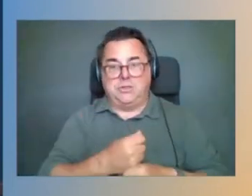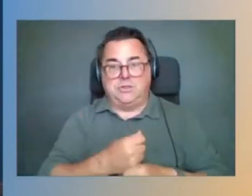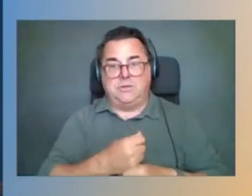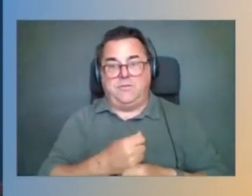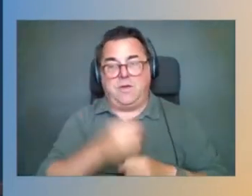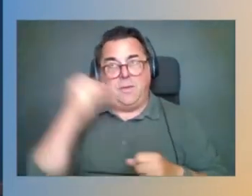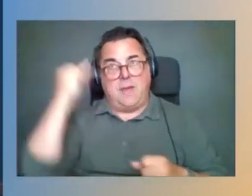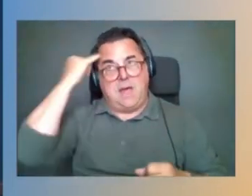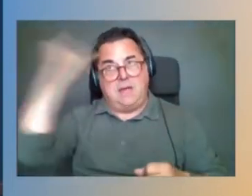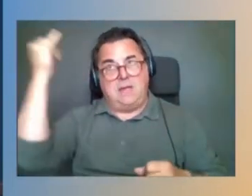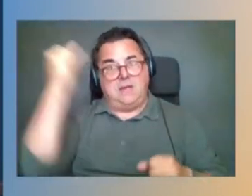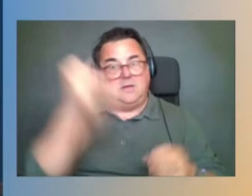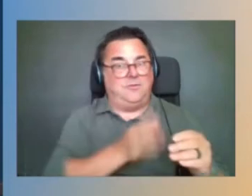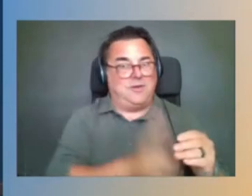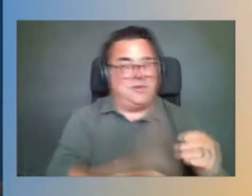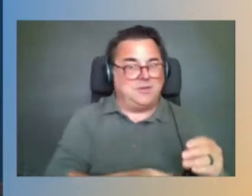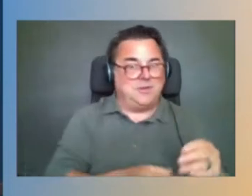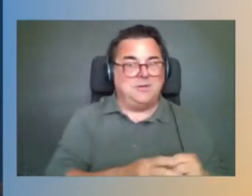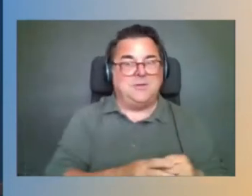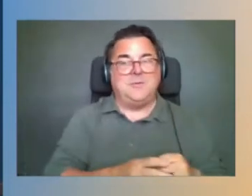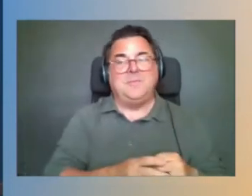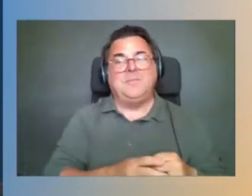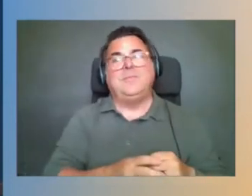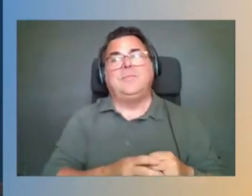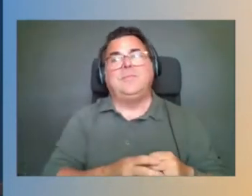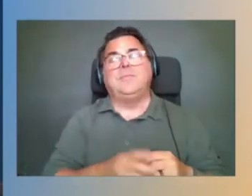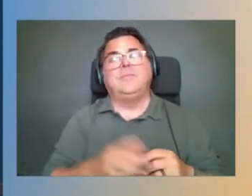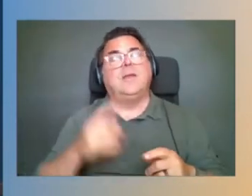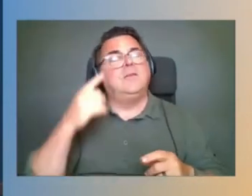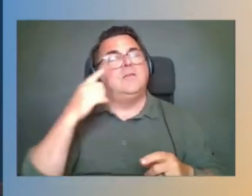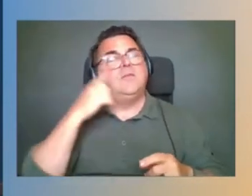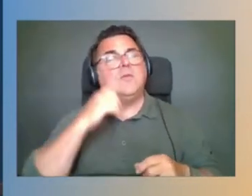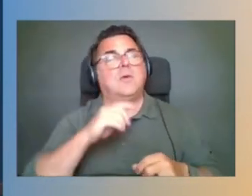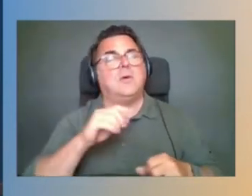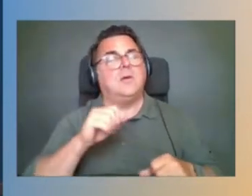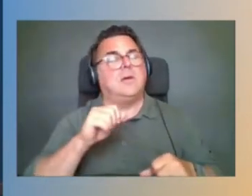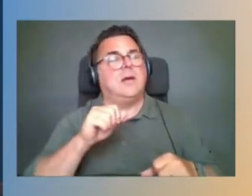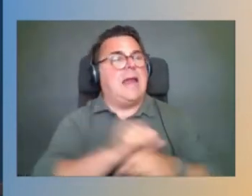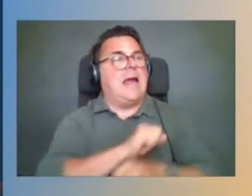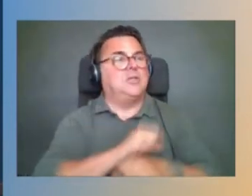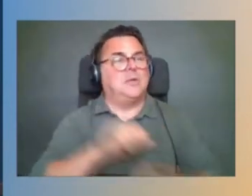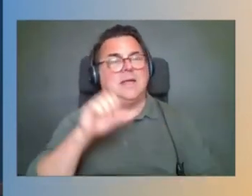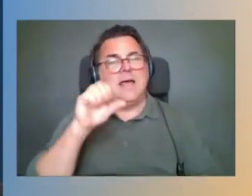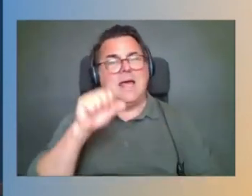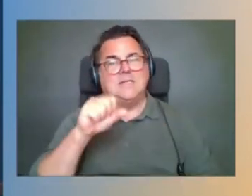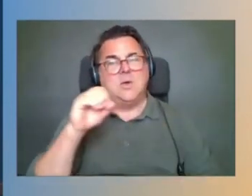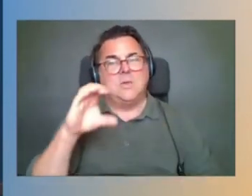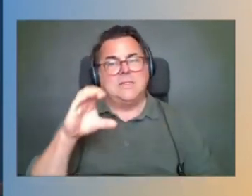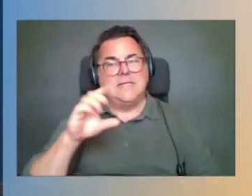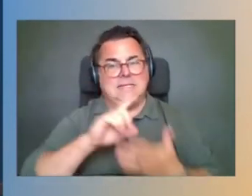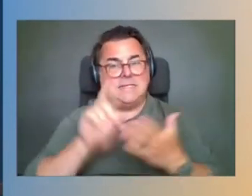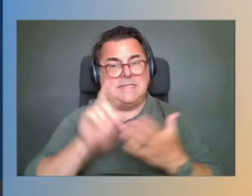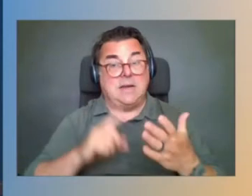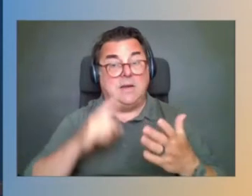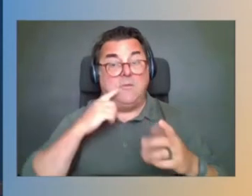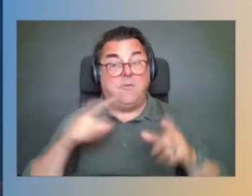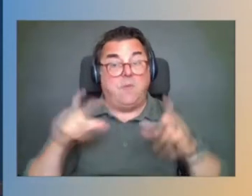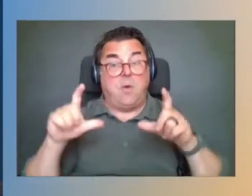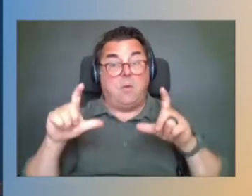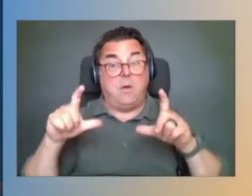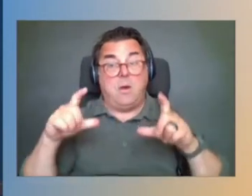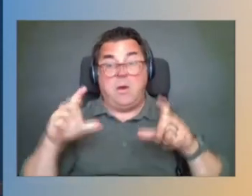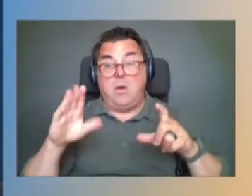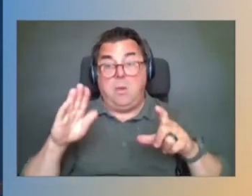And so that's for doing an actual SoC design. For doing board spins, we can actually go very fast. And a